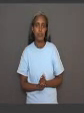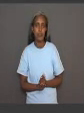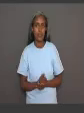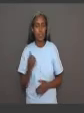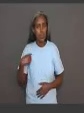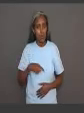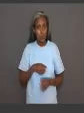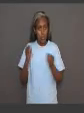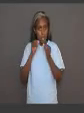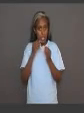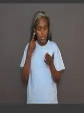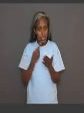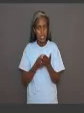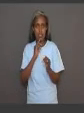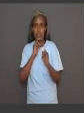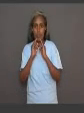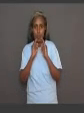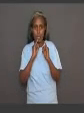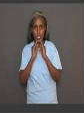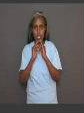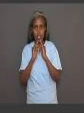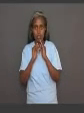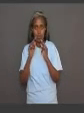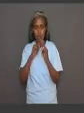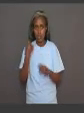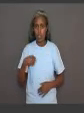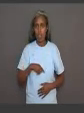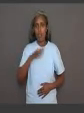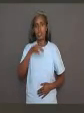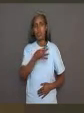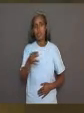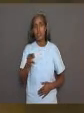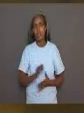We add this information to our table.